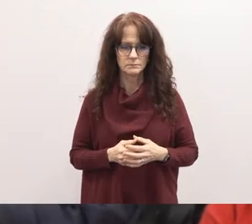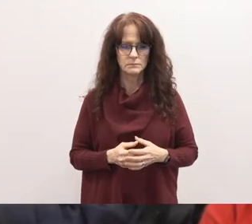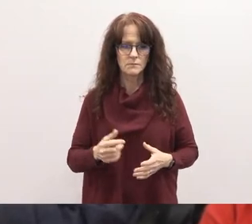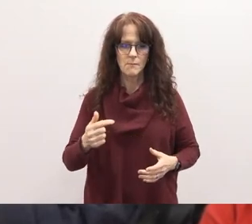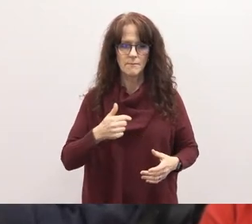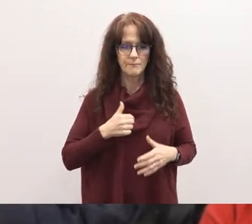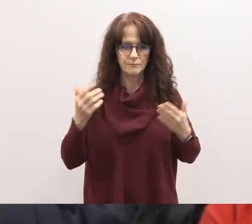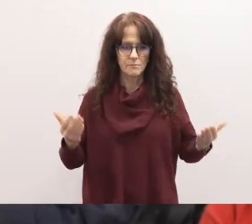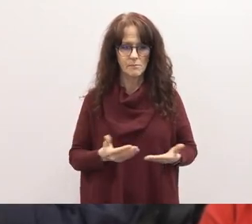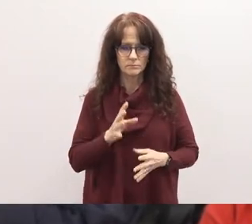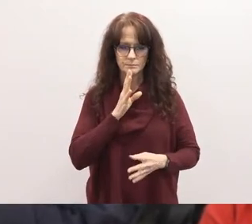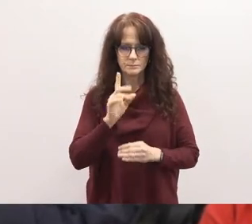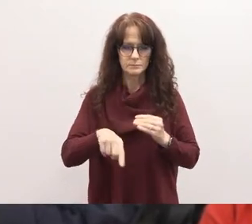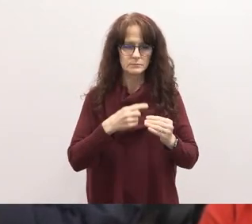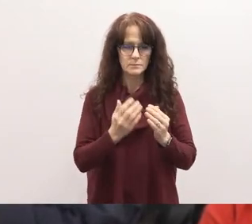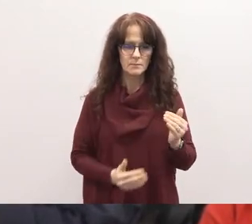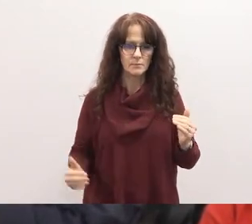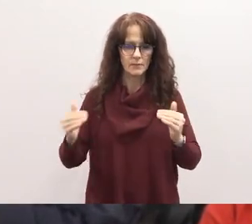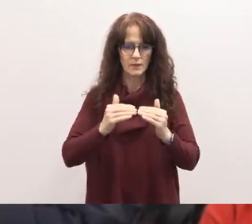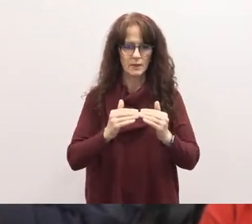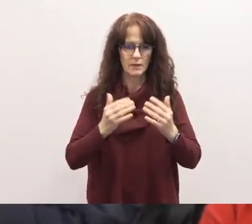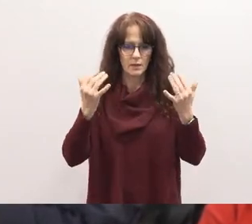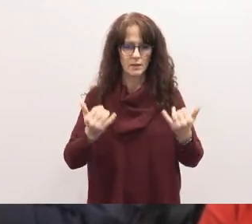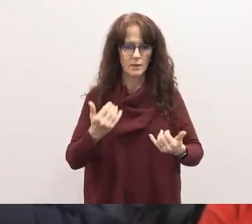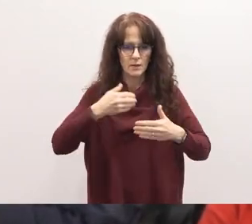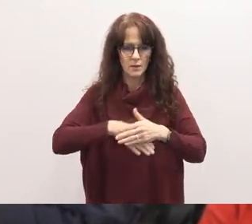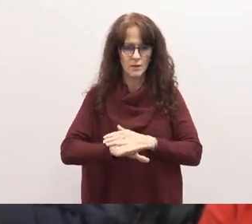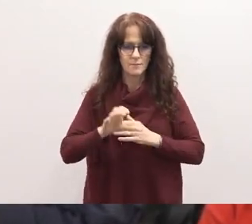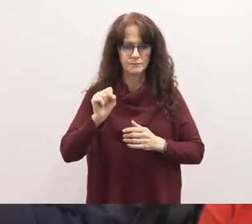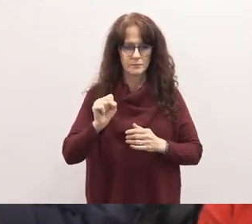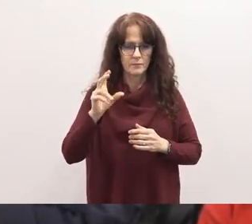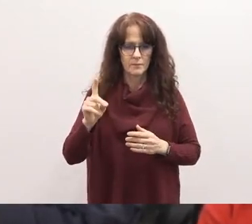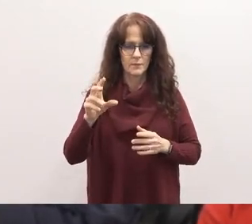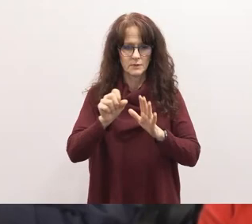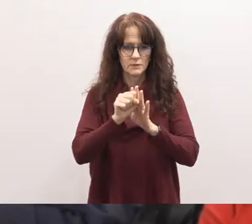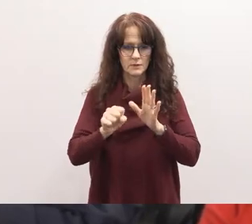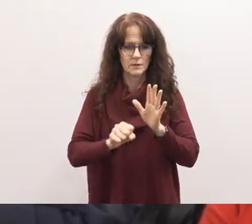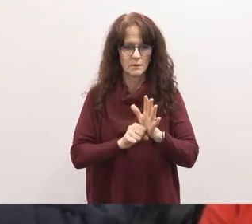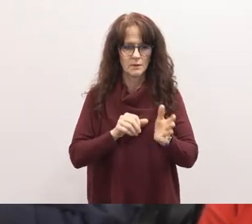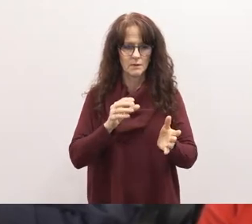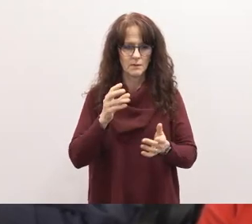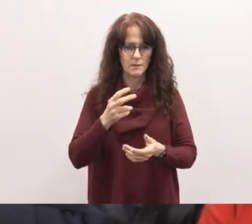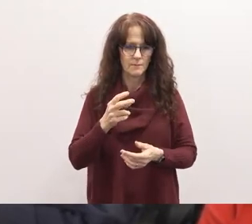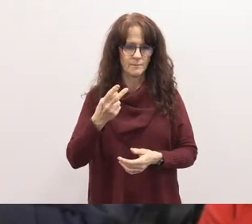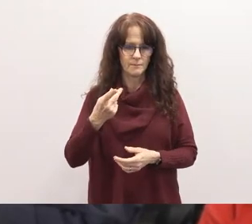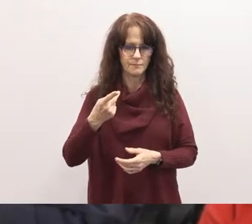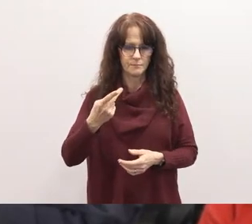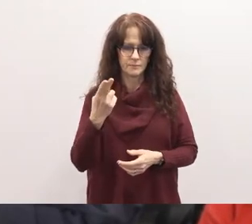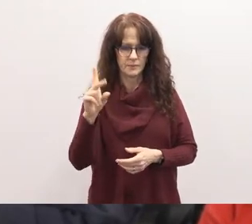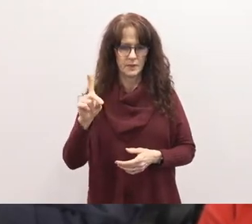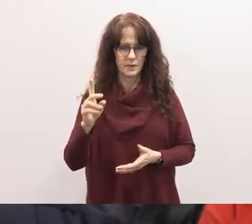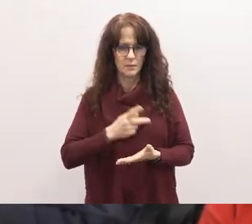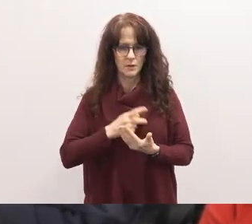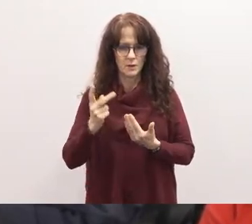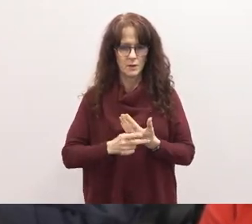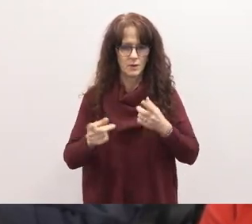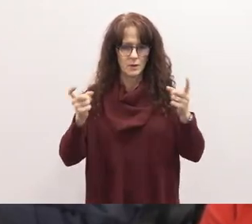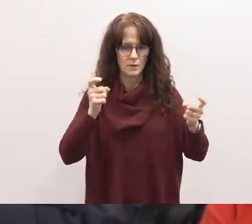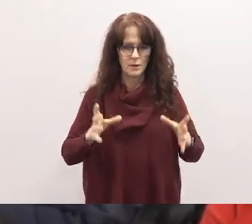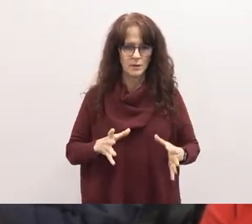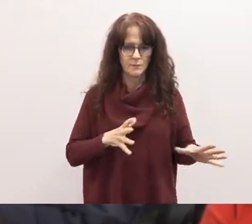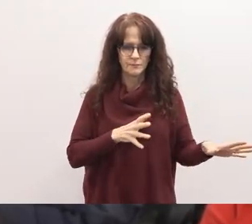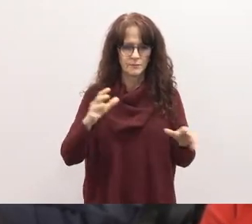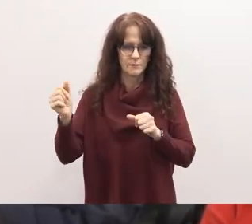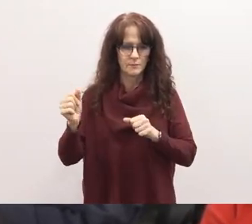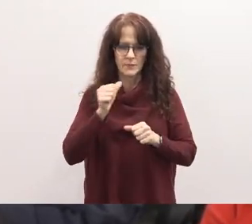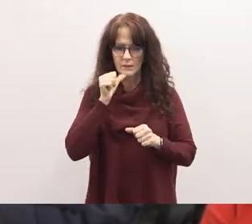I am here to speak about equity. I am currently enrolled in the San Diego State doctoral program. I'm not sure why, but administrators get to leave and